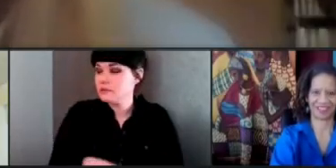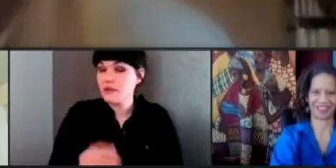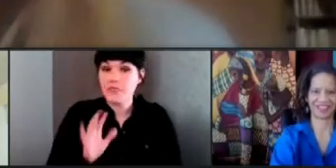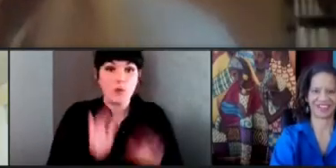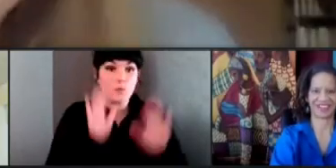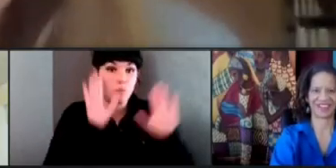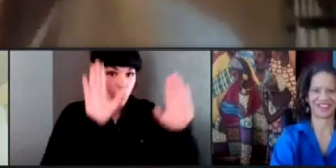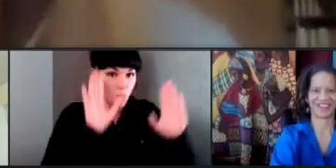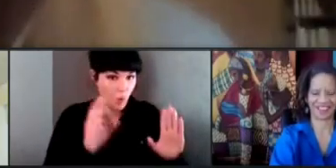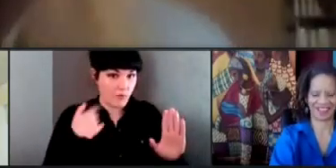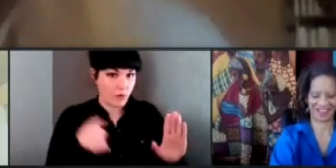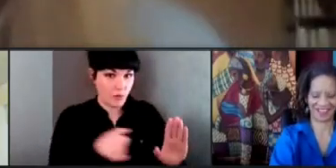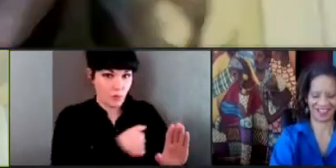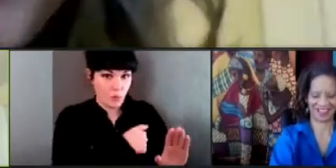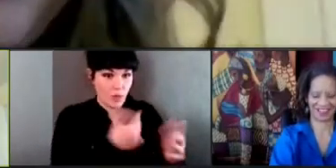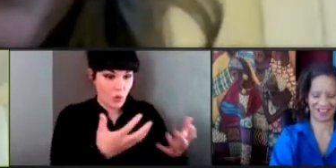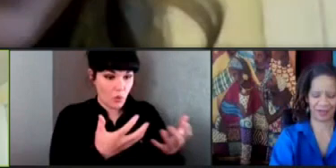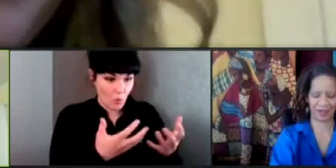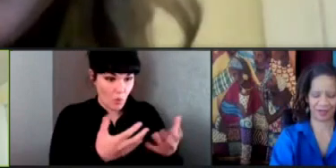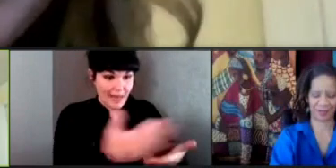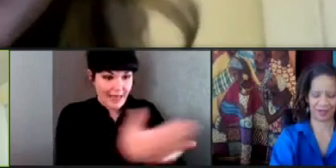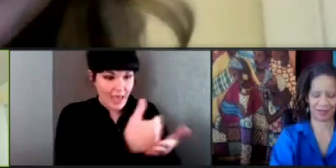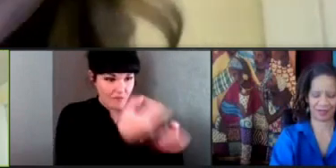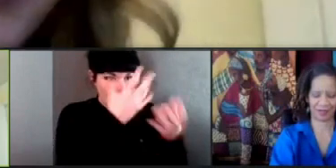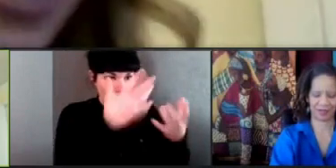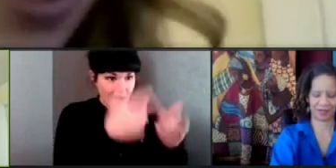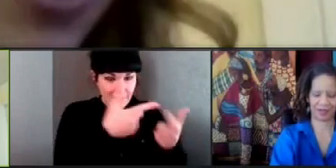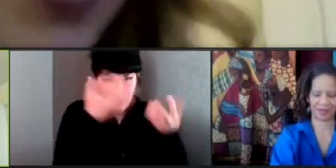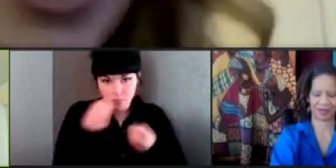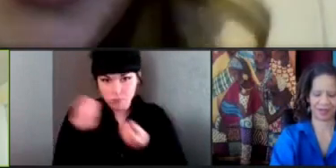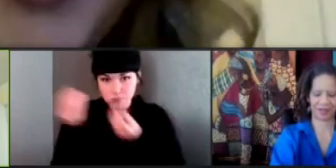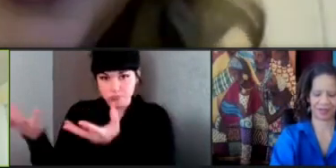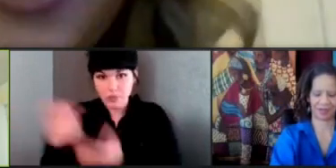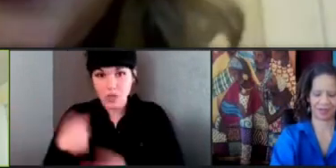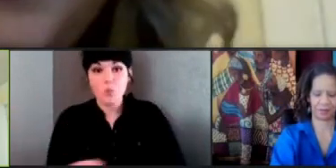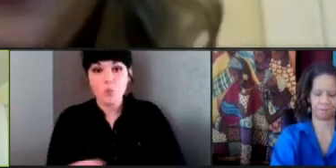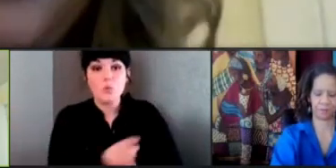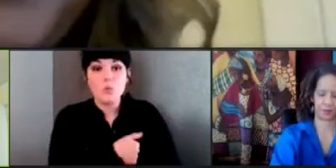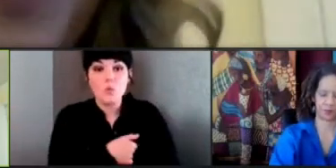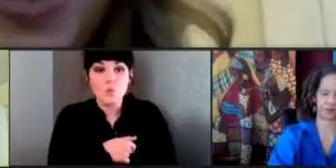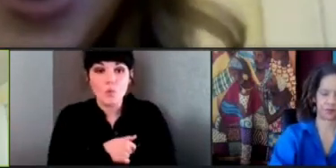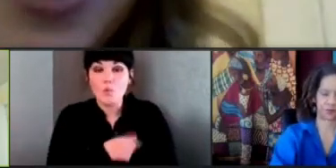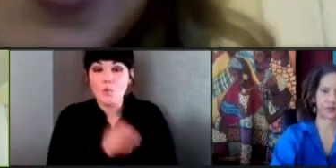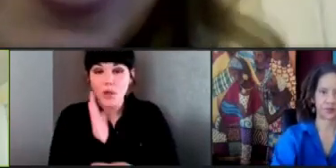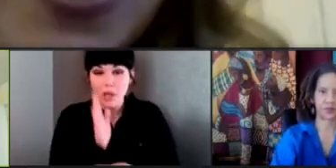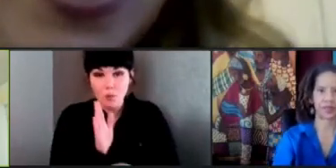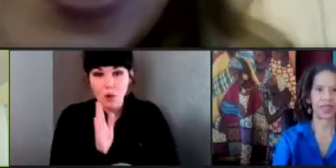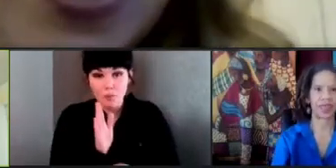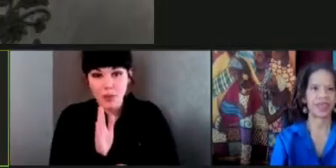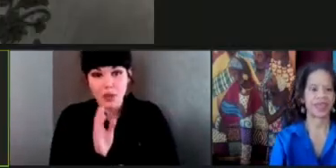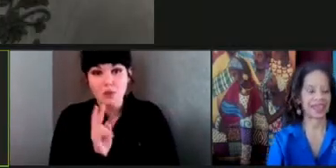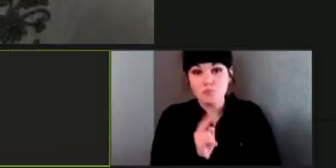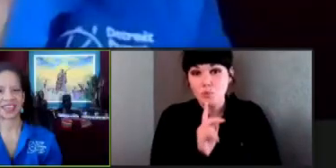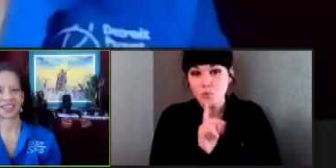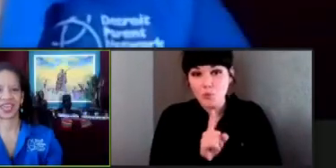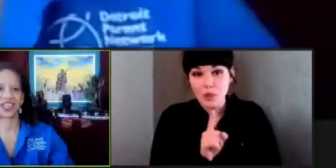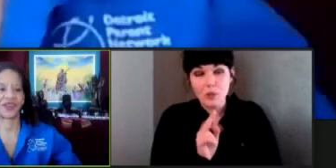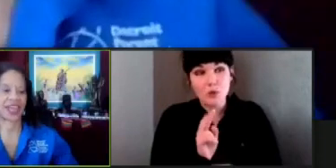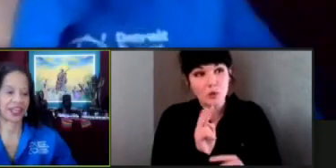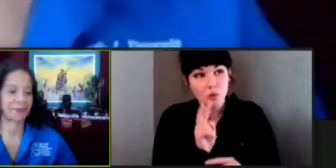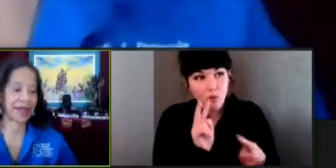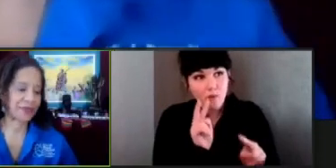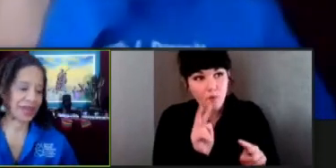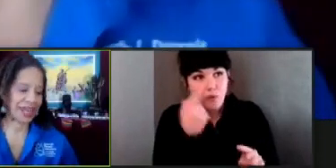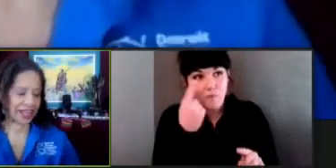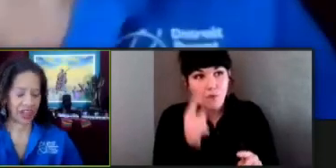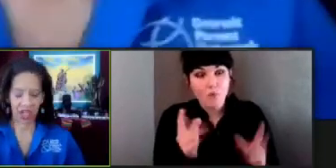Hannah. We look forward to you bringing back the answers to the other questions next week. Jametta? Yes. Yeah. Thank you,